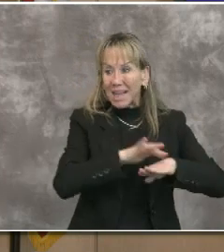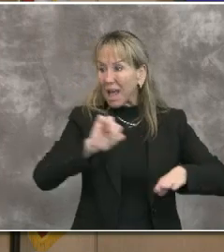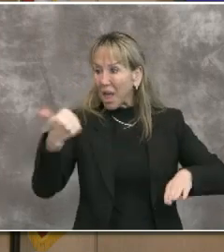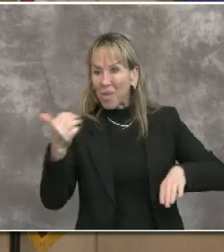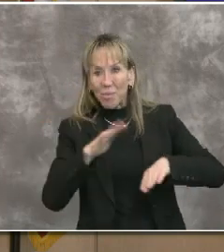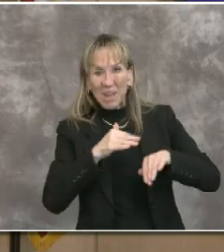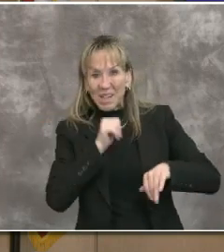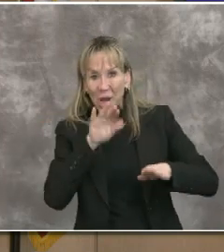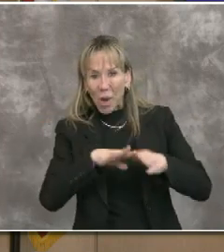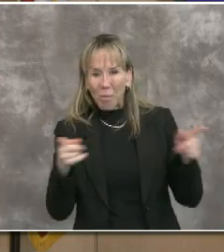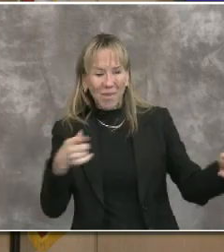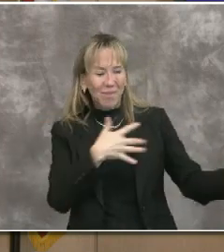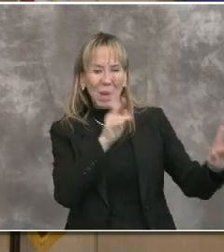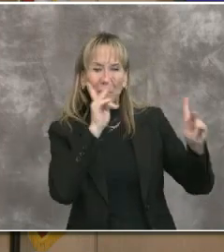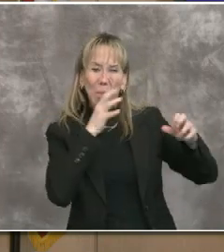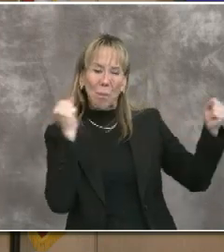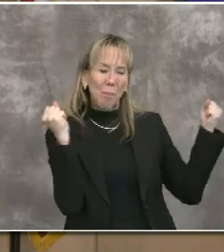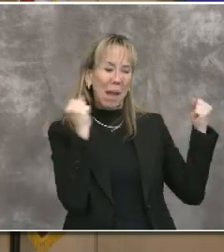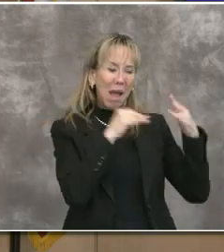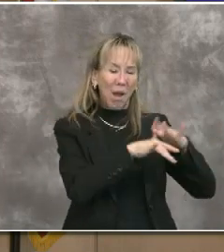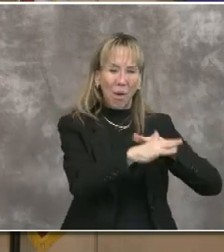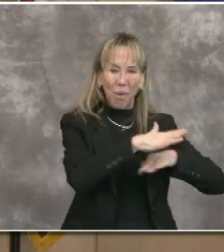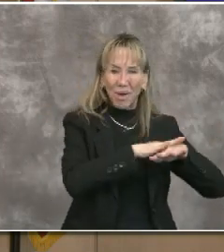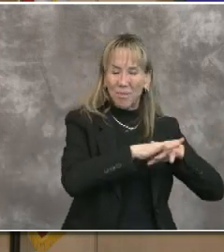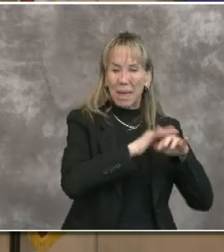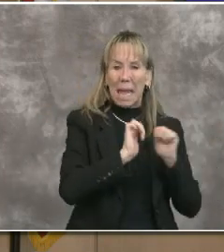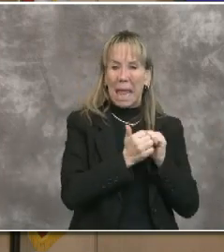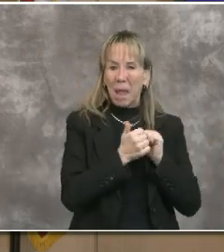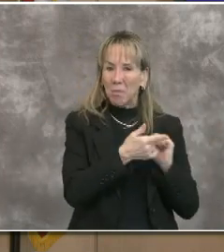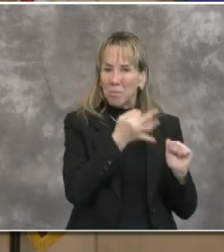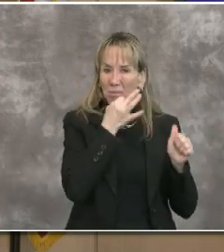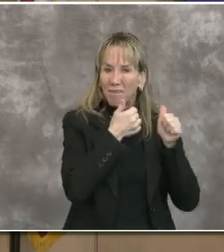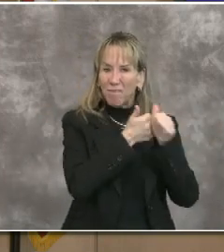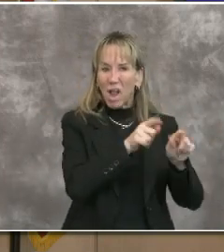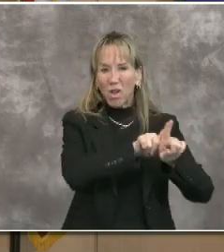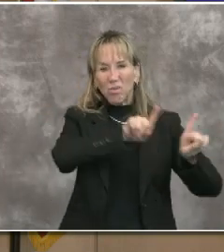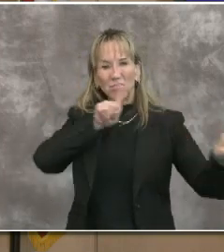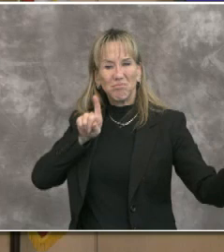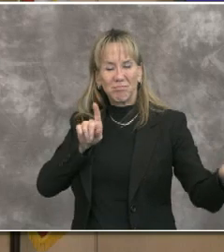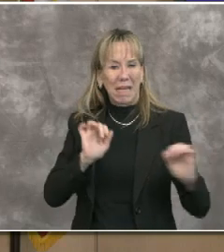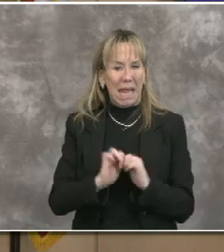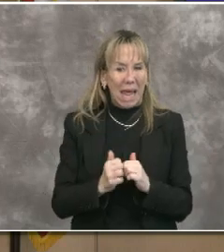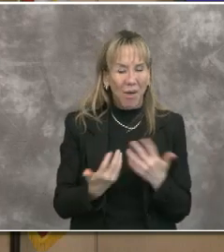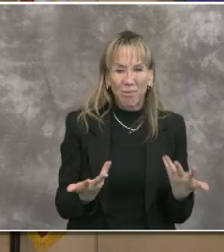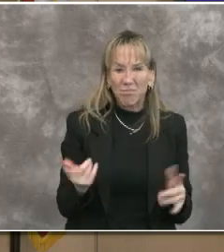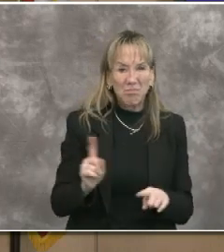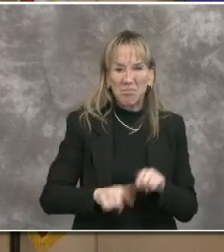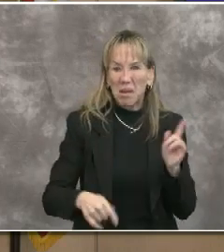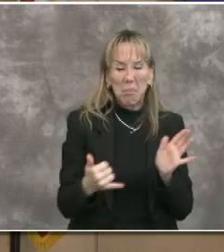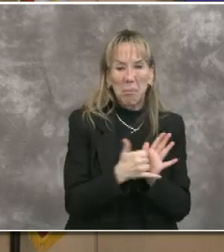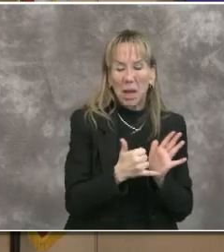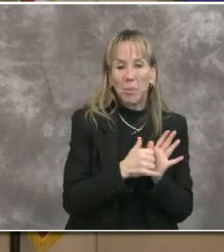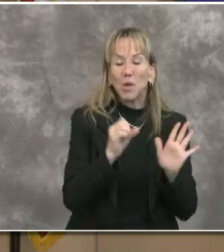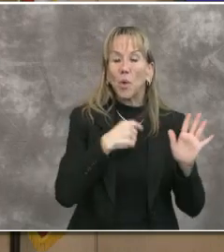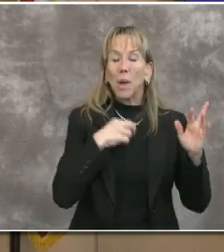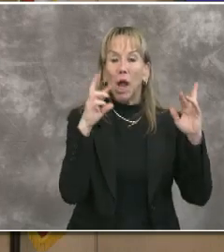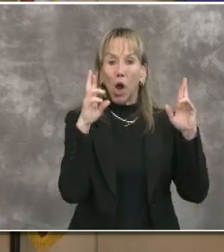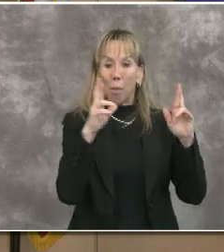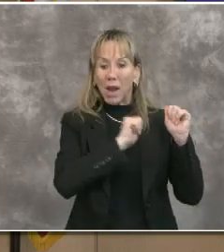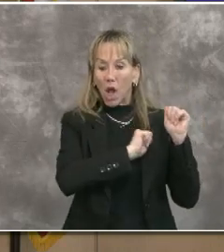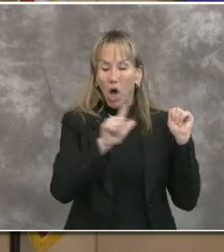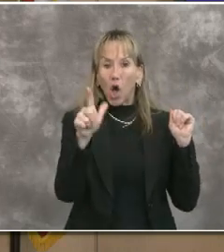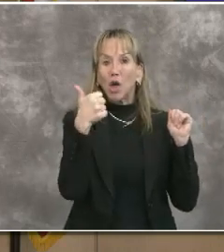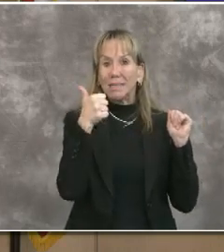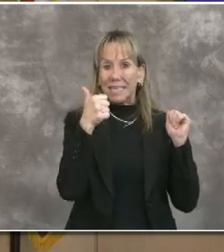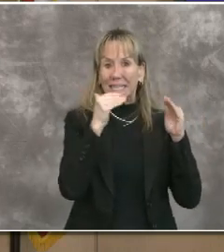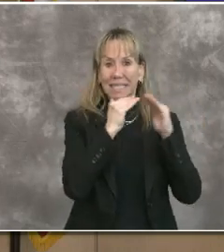distancing could be maintained. So we're hoping that those 10 mayors, those 10 cities and state parks can all agree on one plan